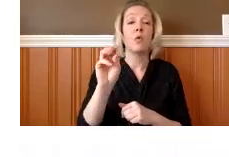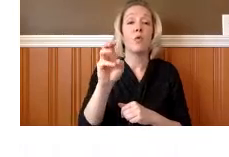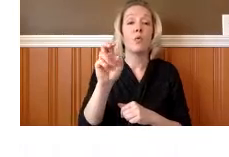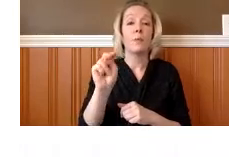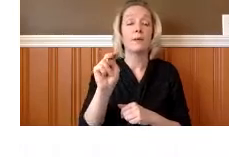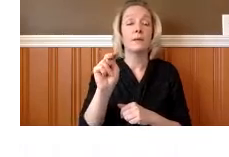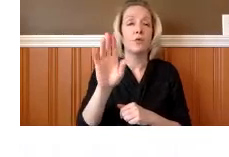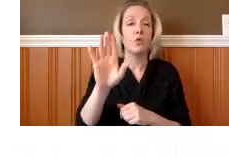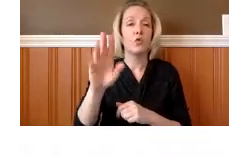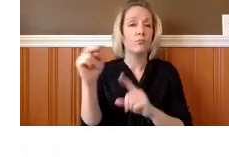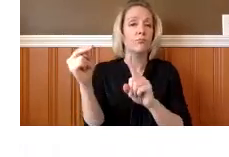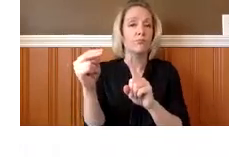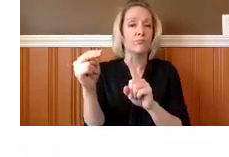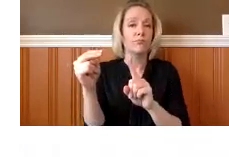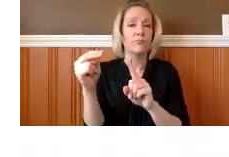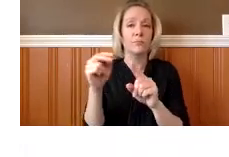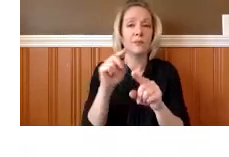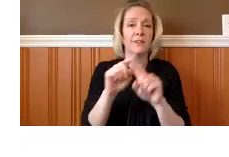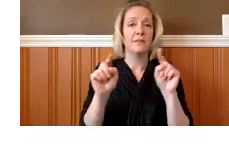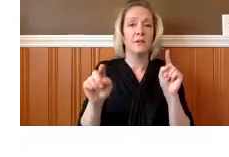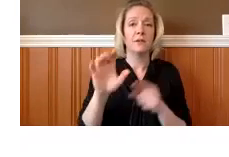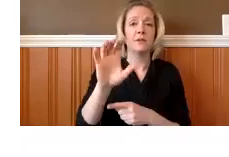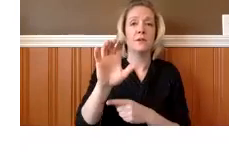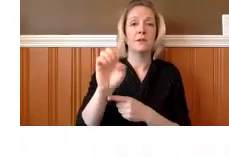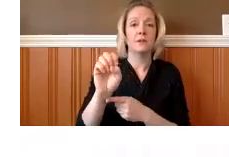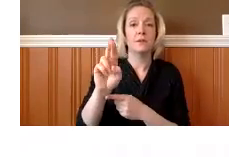in regards to the difference between cerebral and cortical?